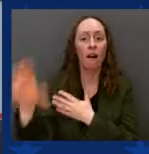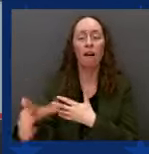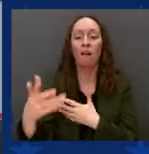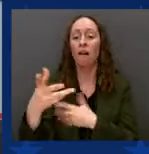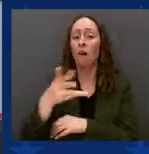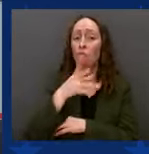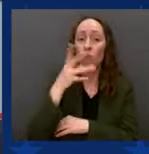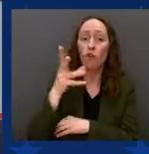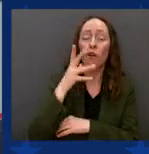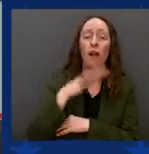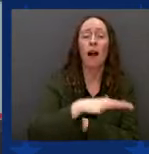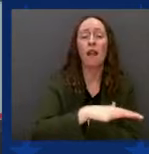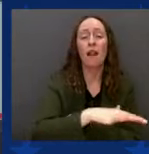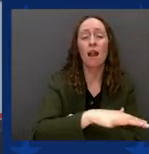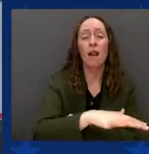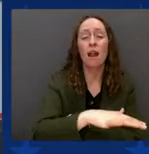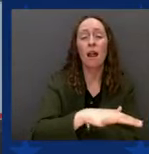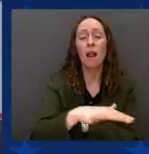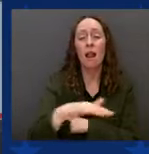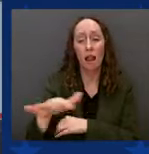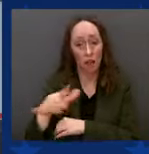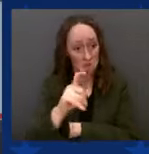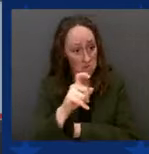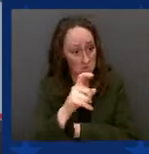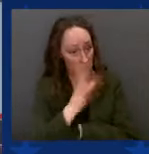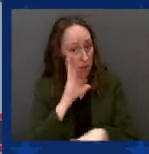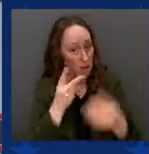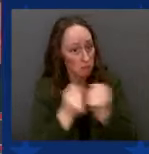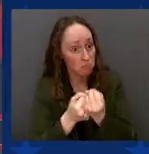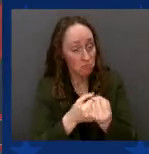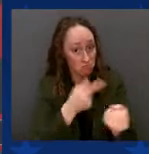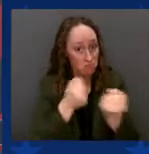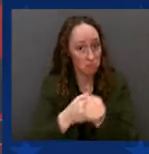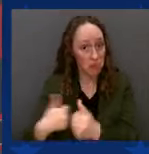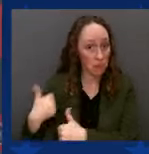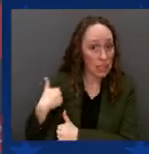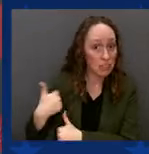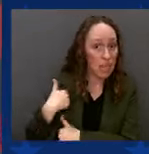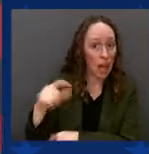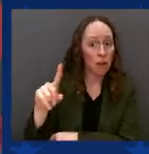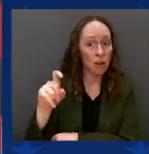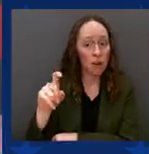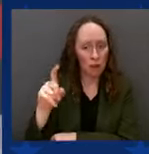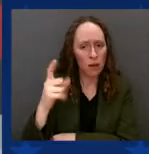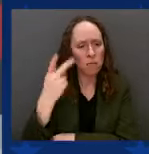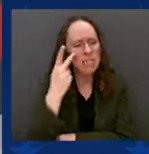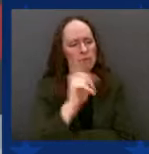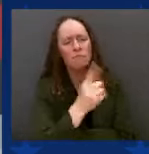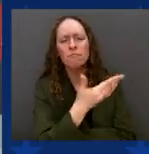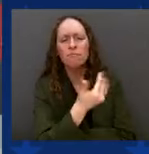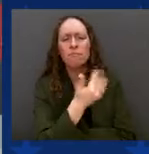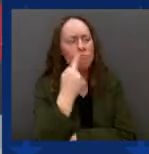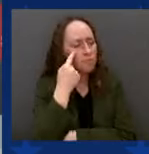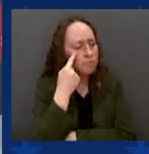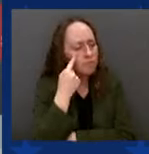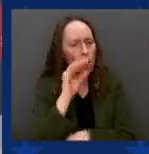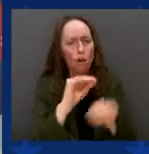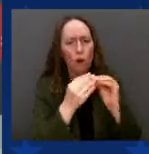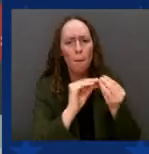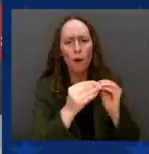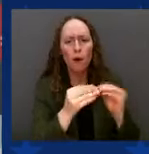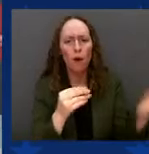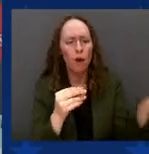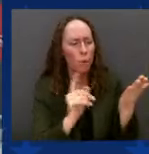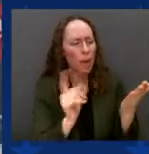military? What will they make, how will they make these numbers add up? Well, here's the deal. If MAGA Republicans